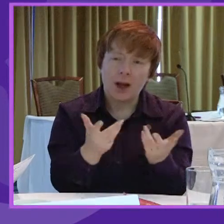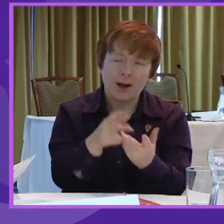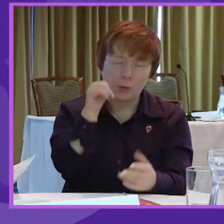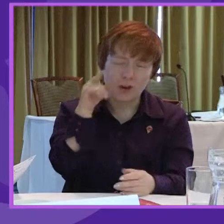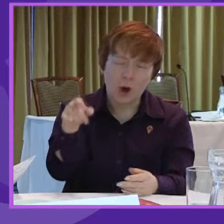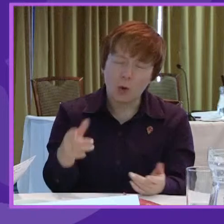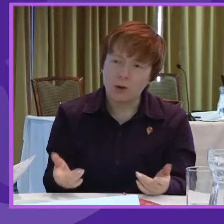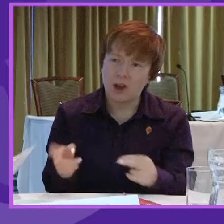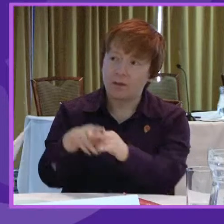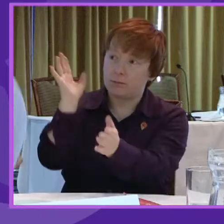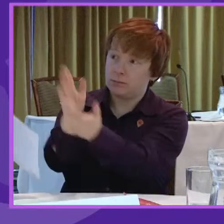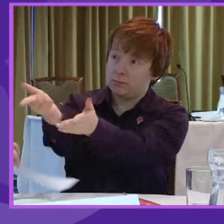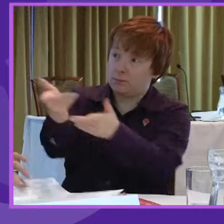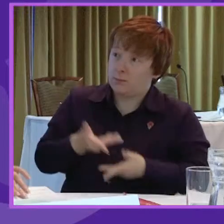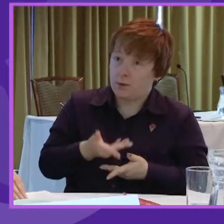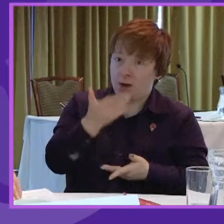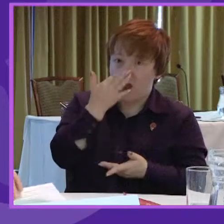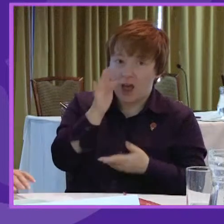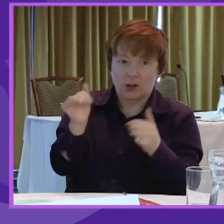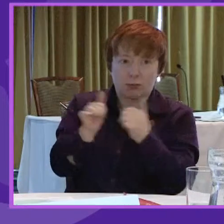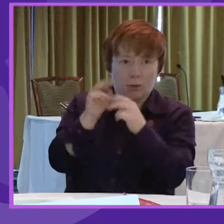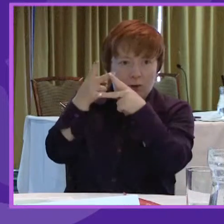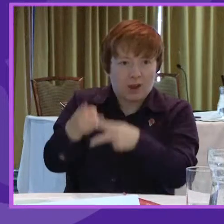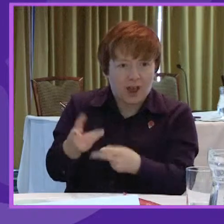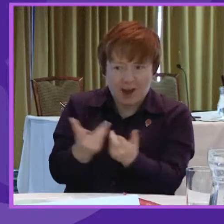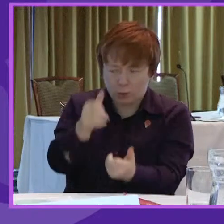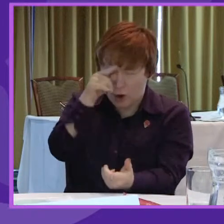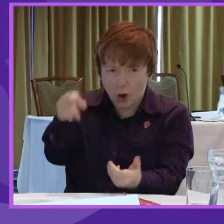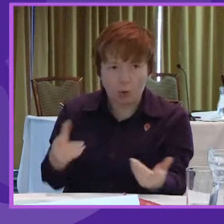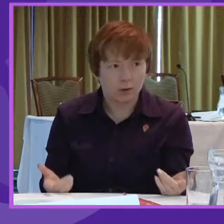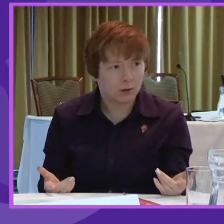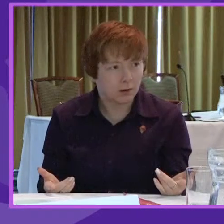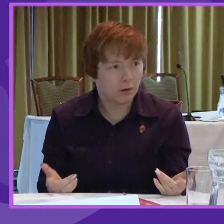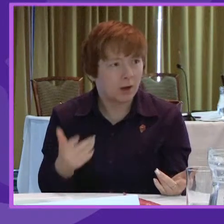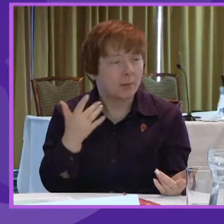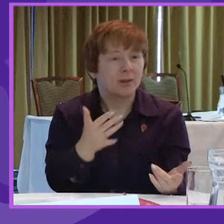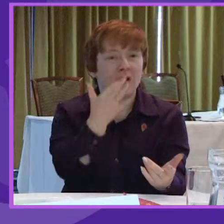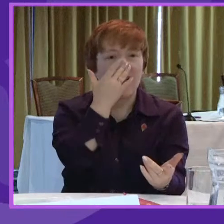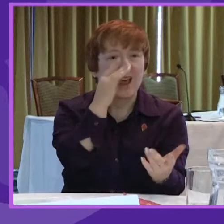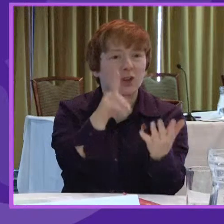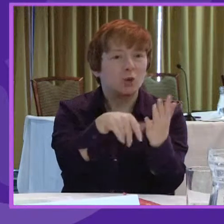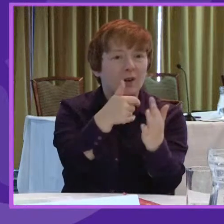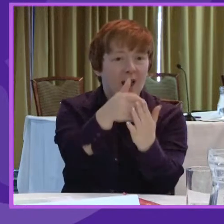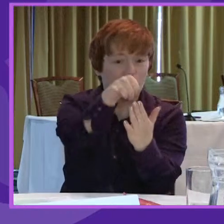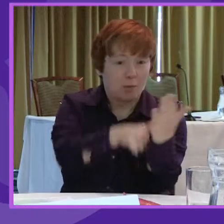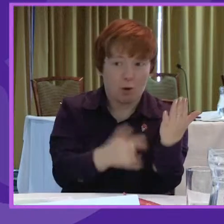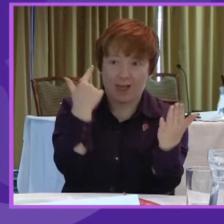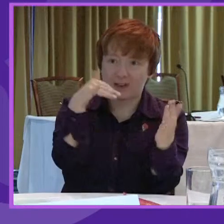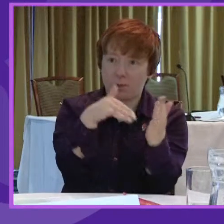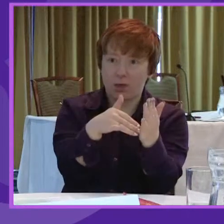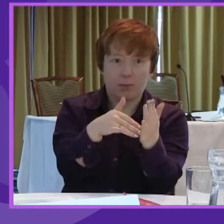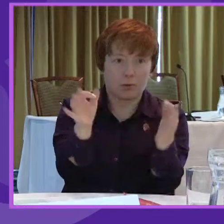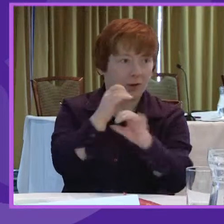age-appropriate care is being provided? And a report came out from Age UK just last month, hidden in plain sight, and just a